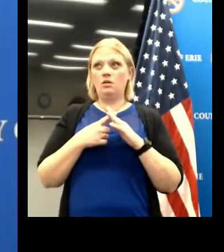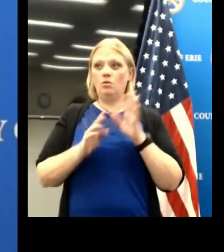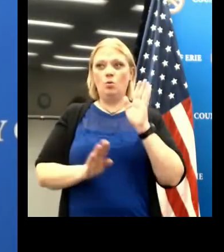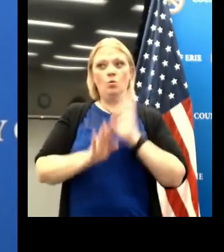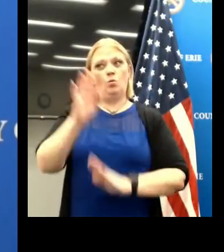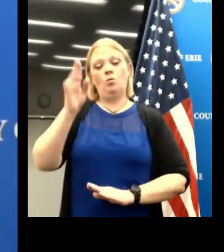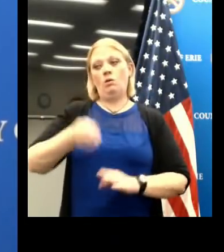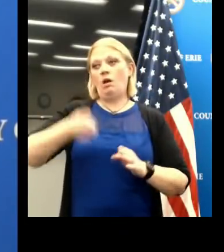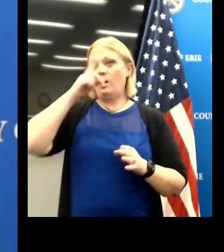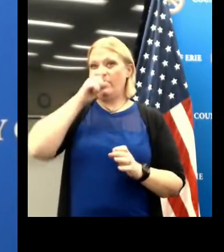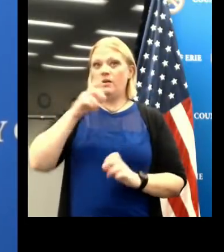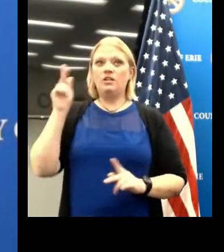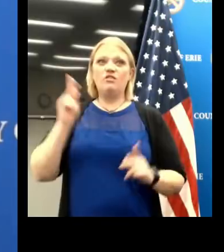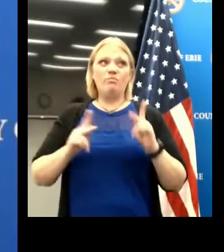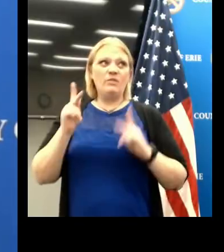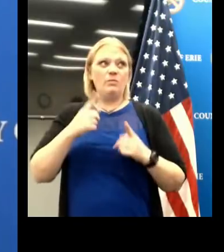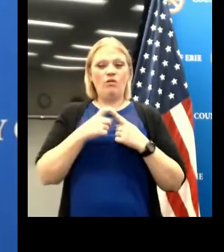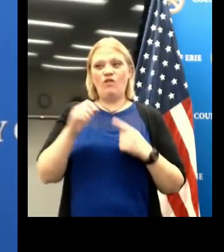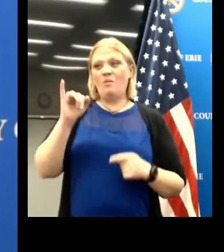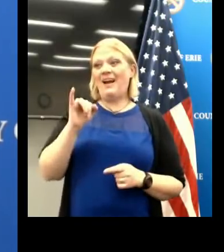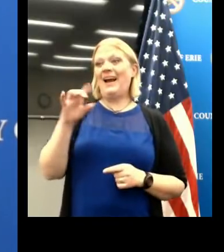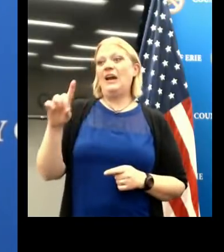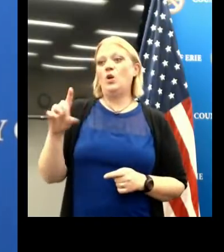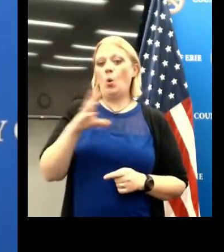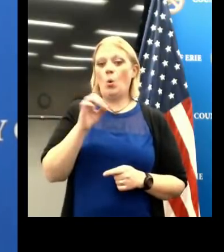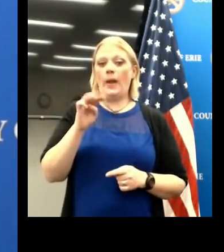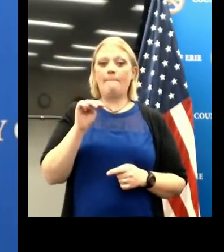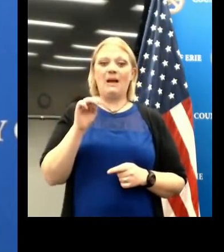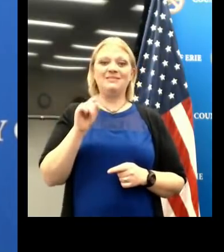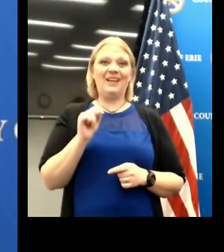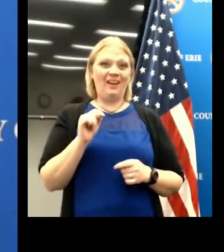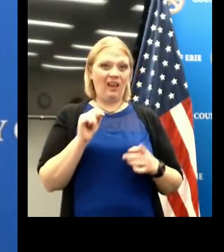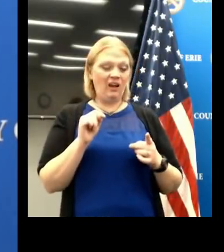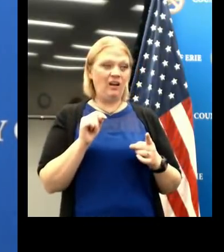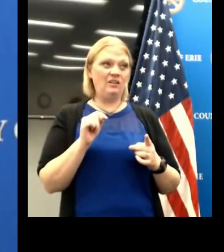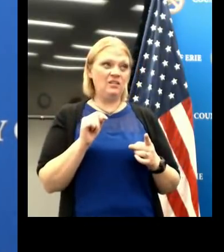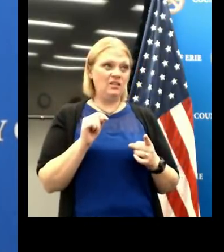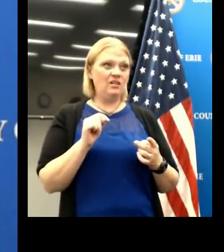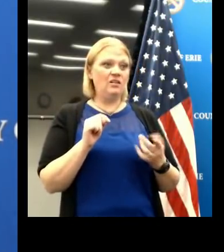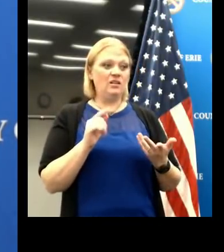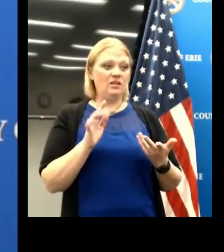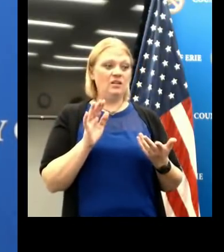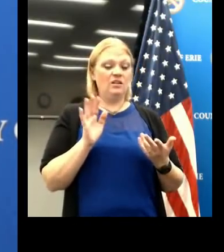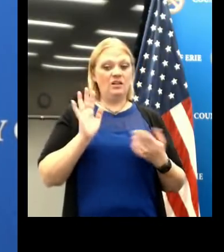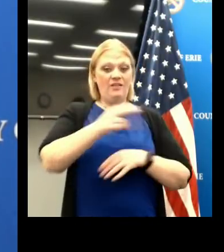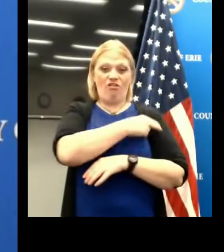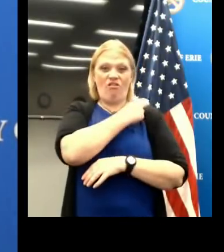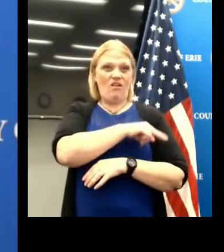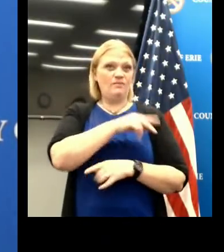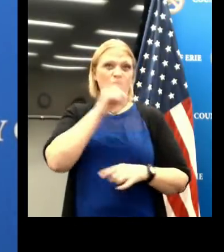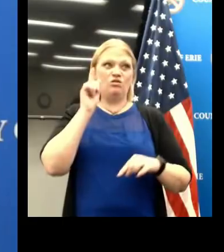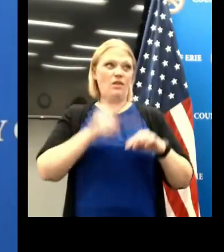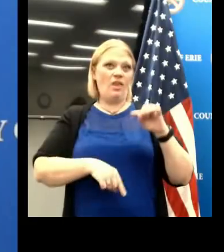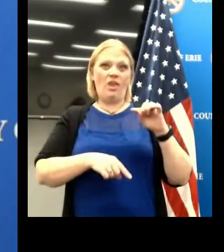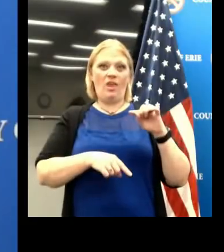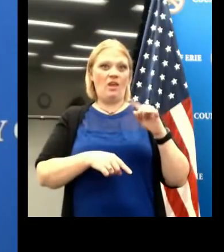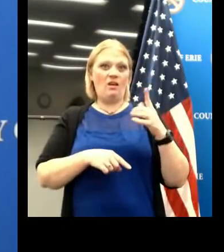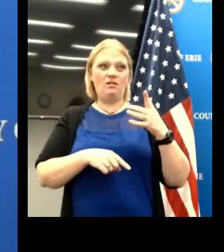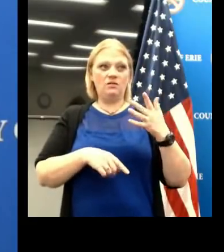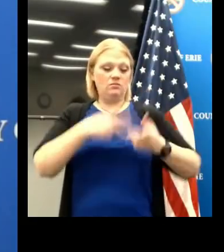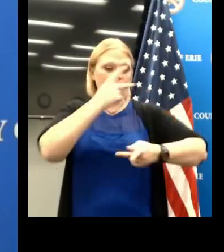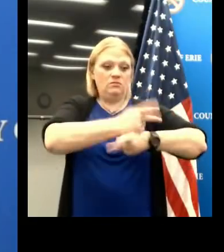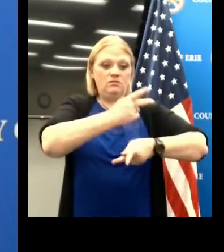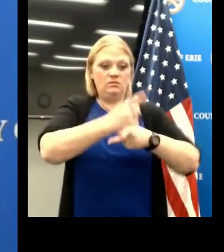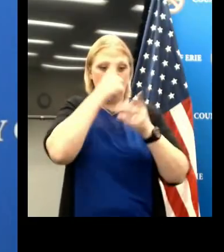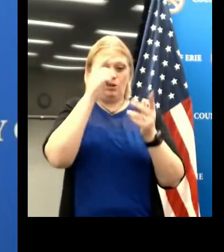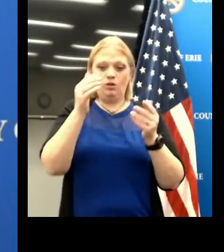because they're getting people from Idaho and Montana that their hospitals can no longer handle because they have so